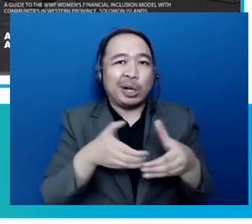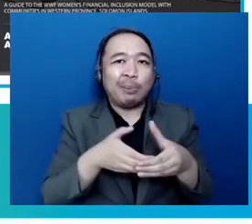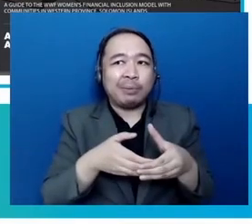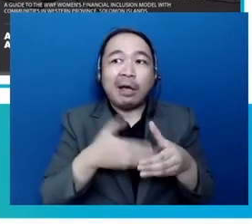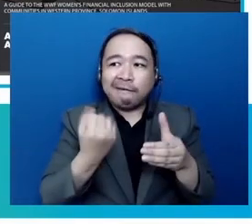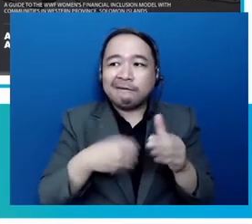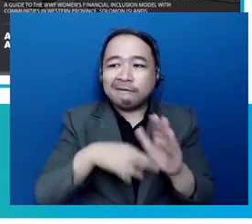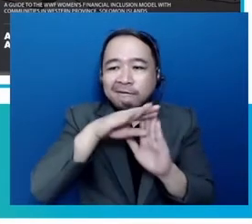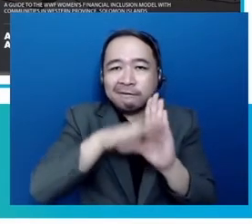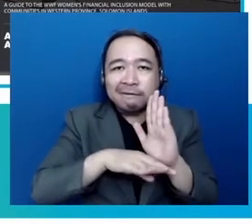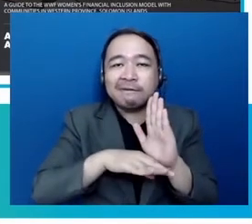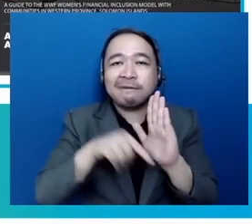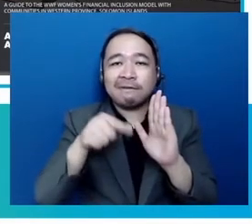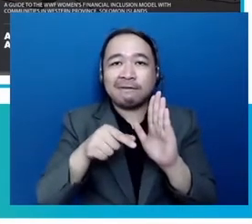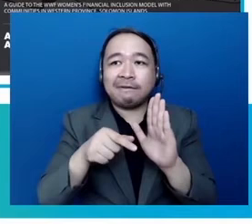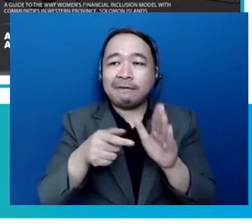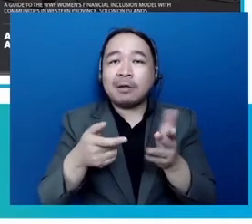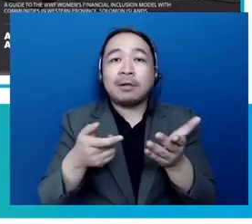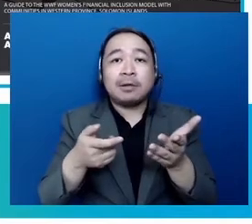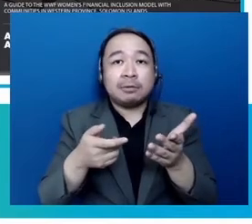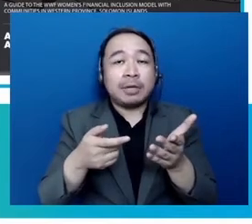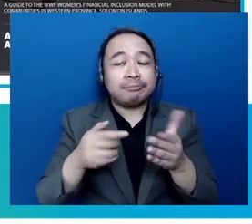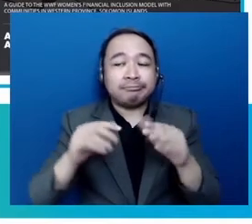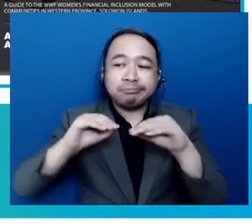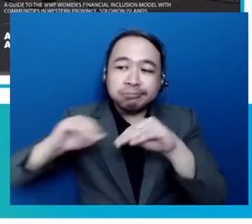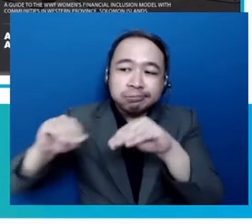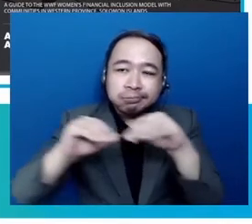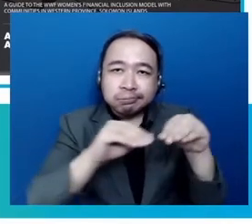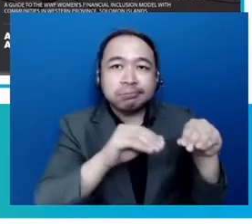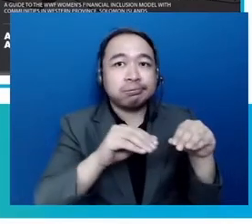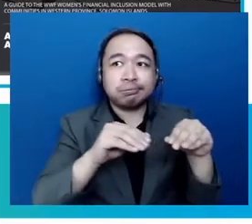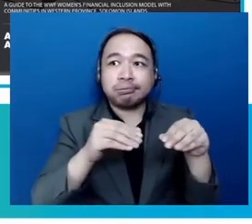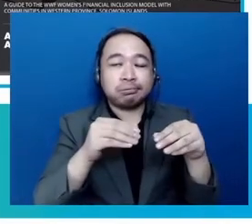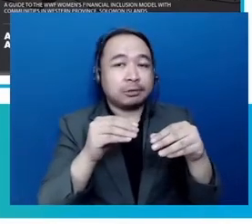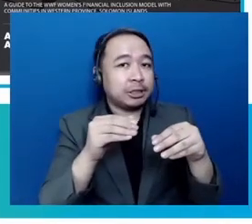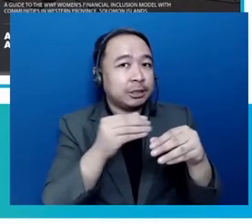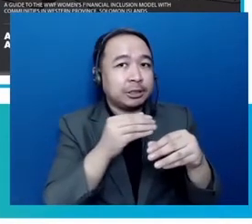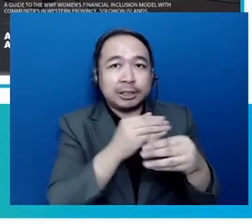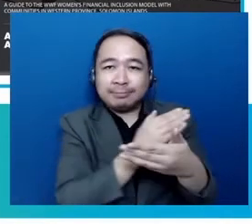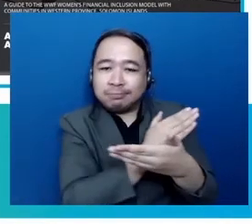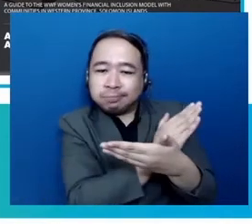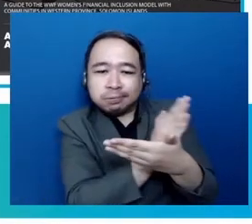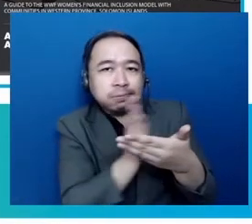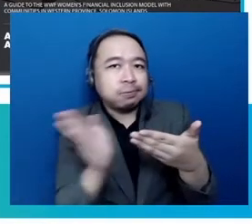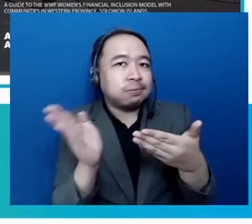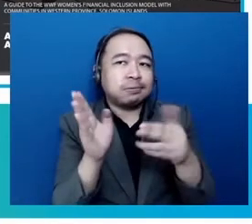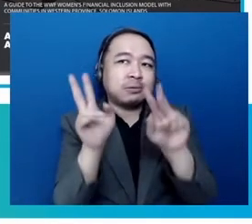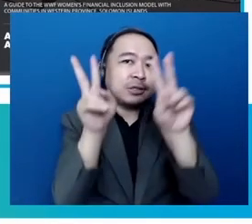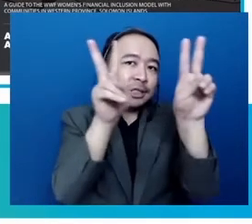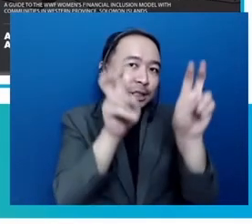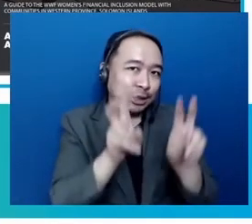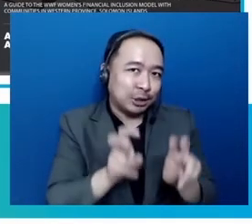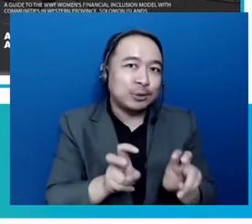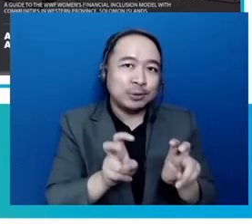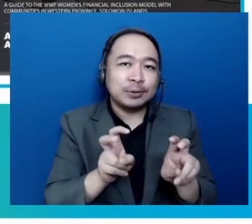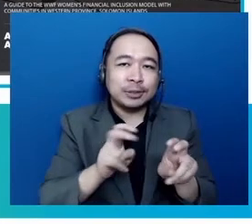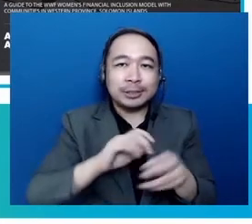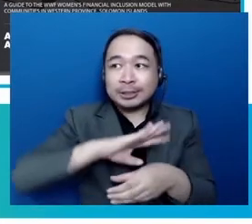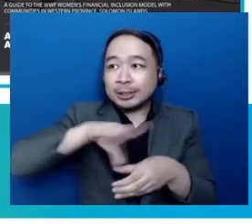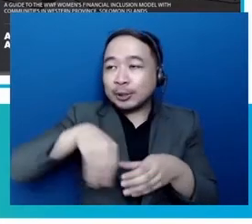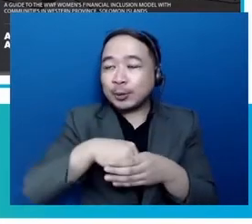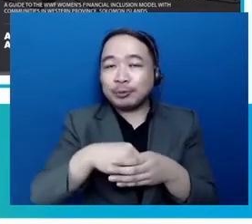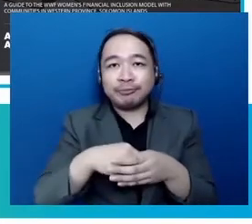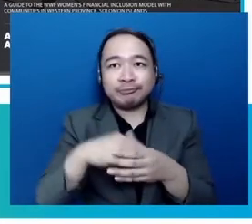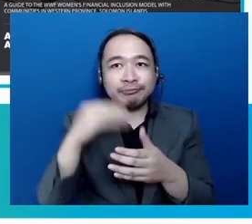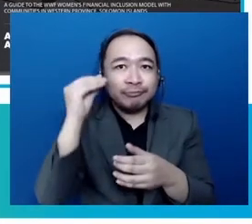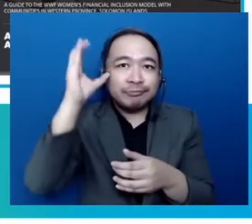and facilitate trainings on a wide range of issues, including financial literacy,